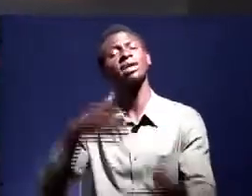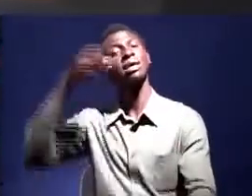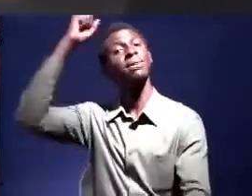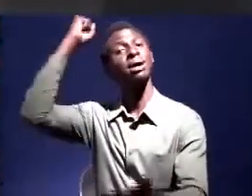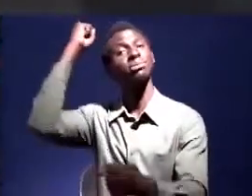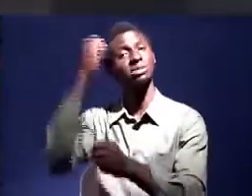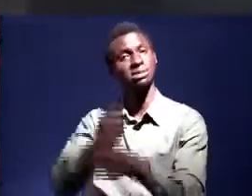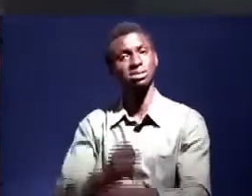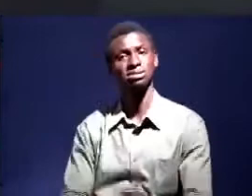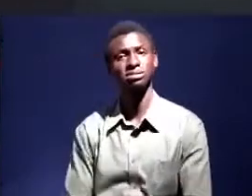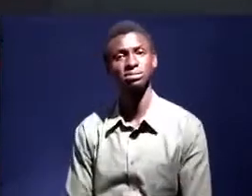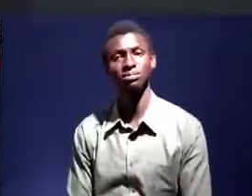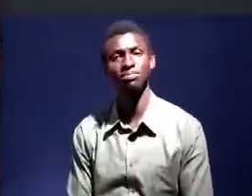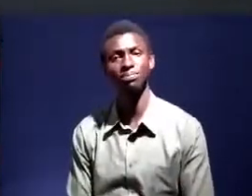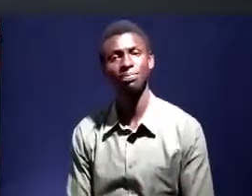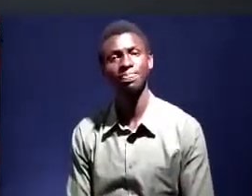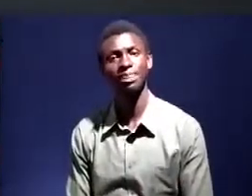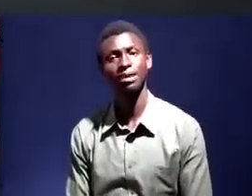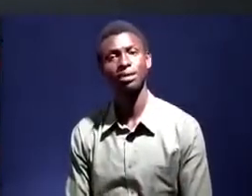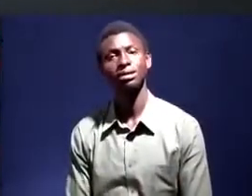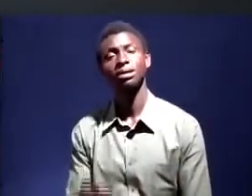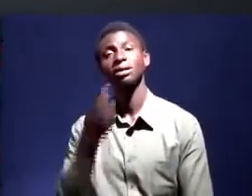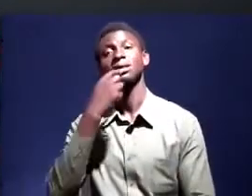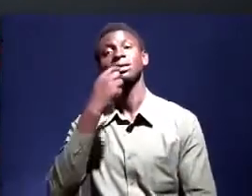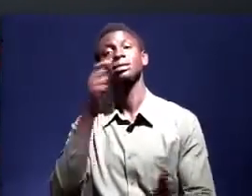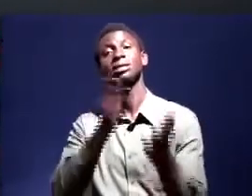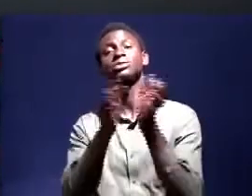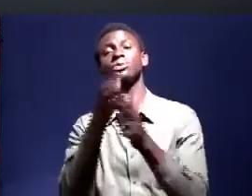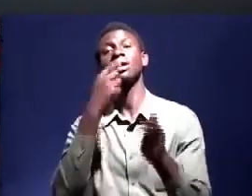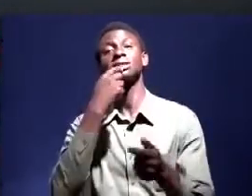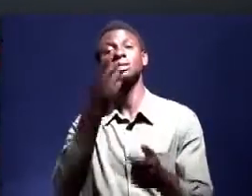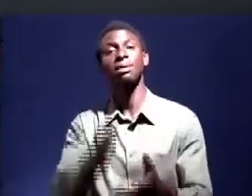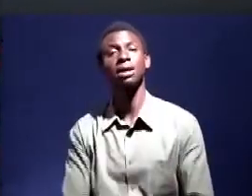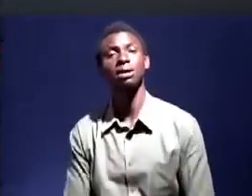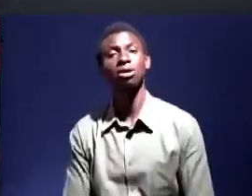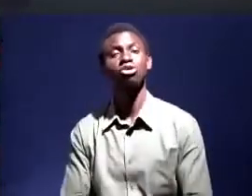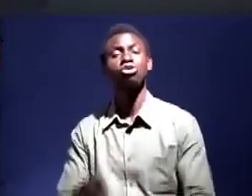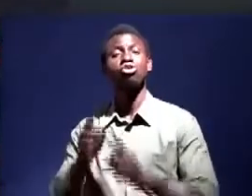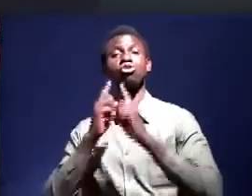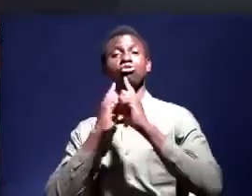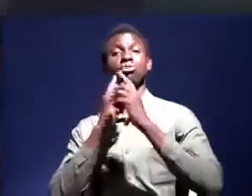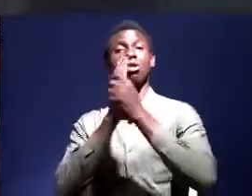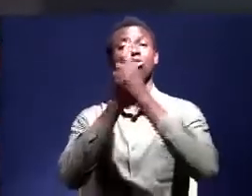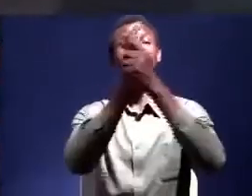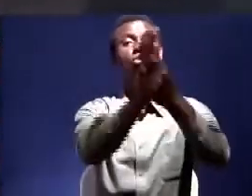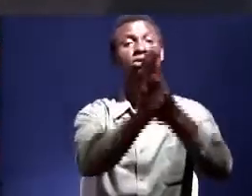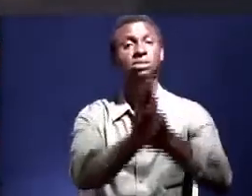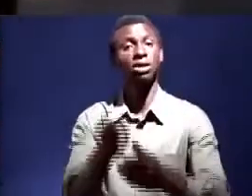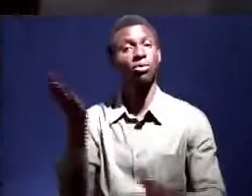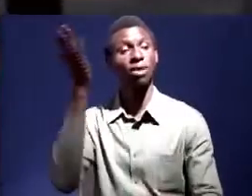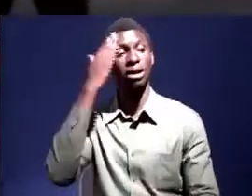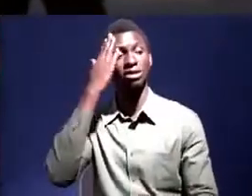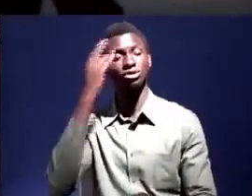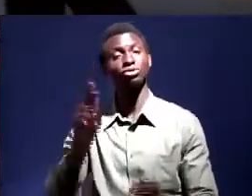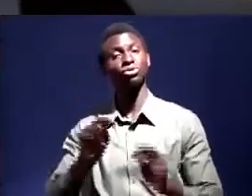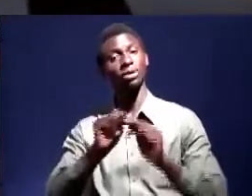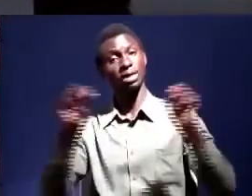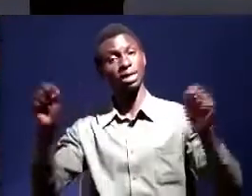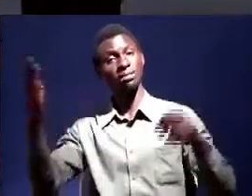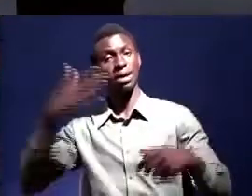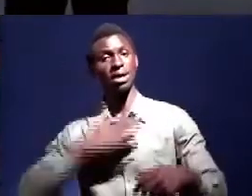said, Yesu alisema, lead them to know my grace. Waongoze waijue neema yangu. Lead them to experience my